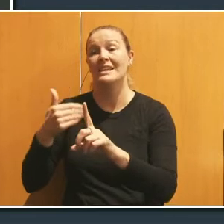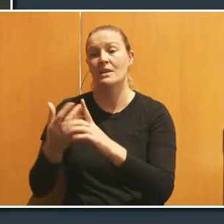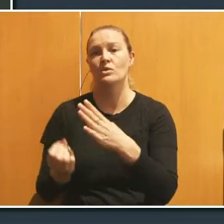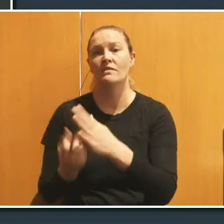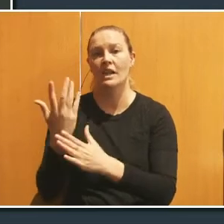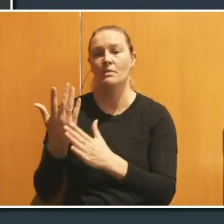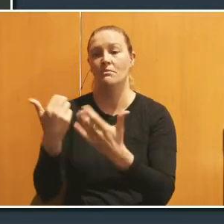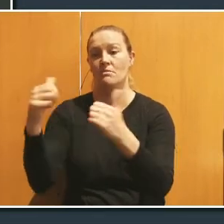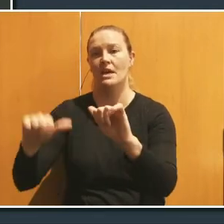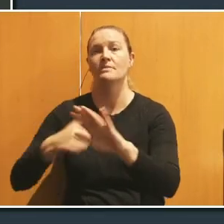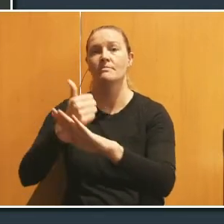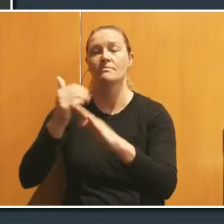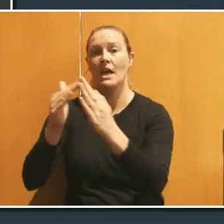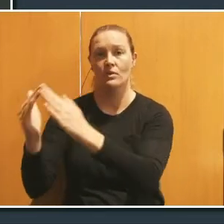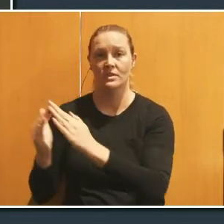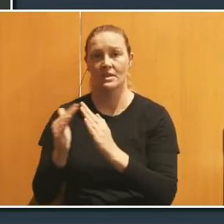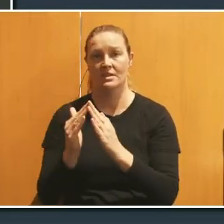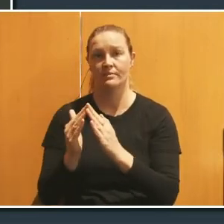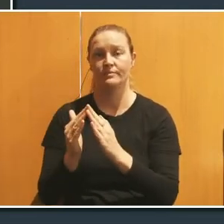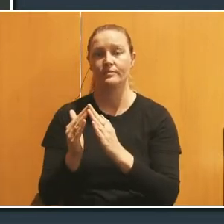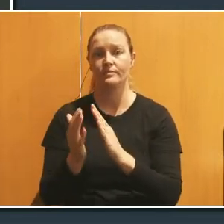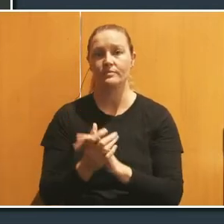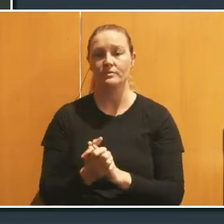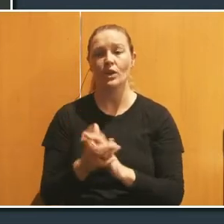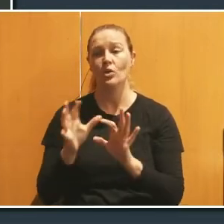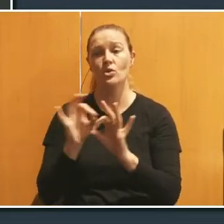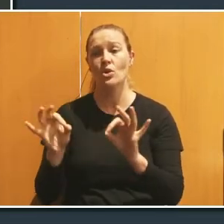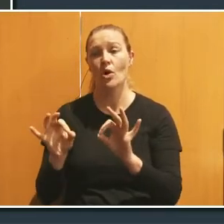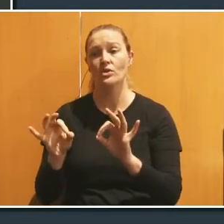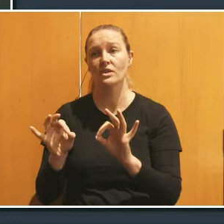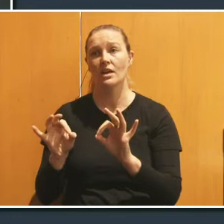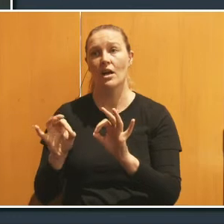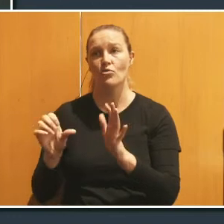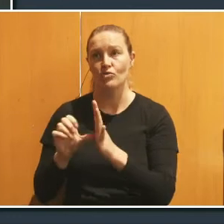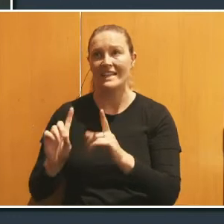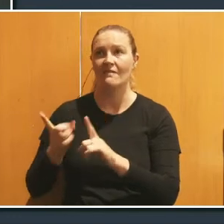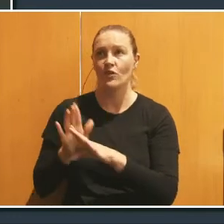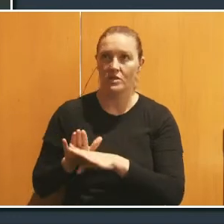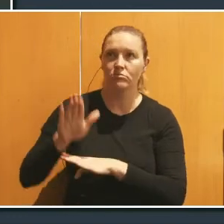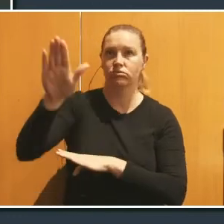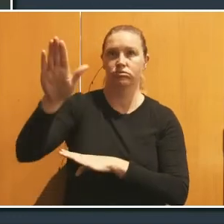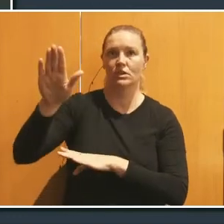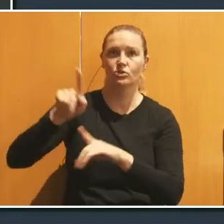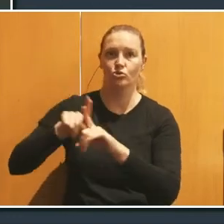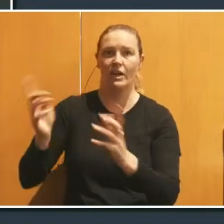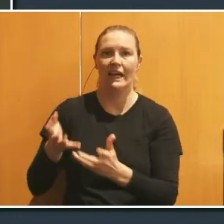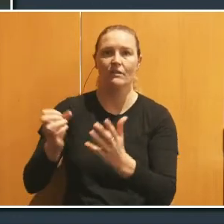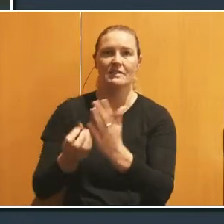actually happened versus spike the rates to get the development happening.